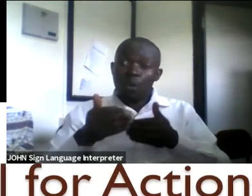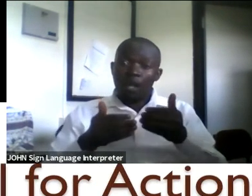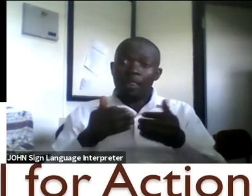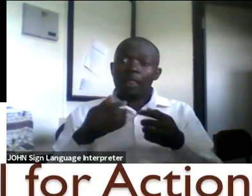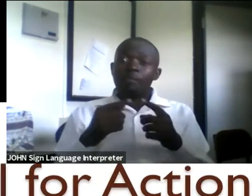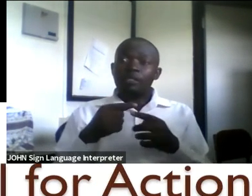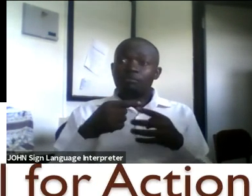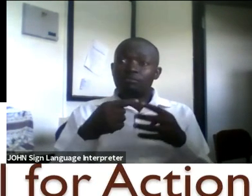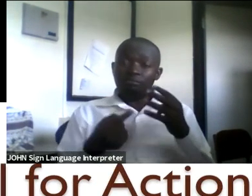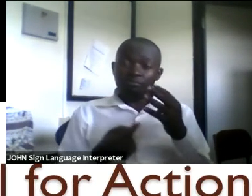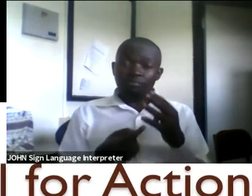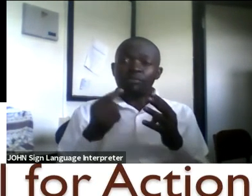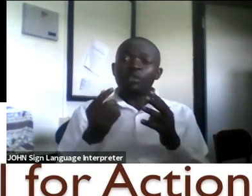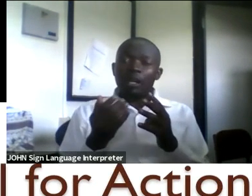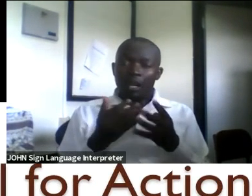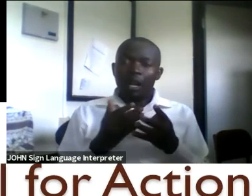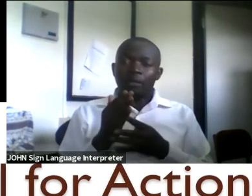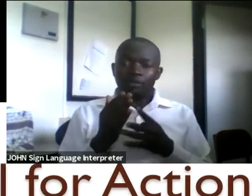be actually,